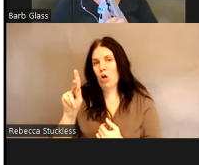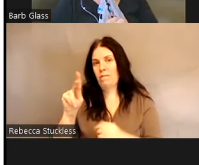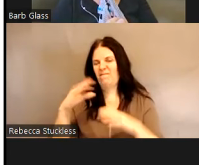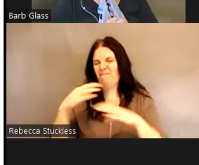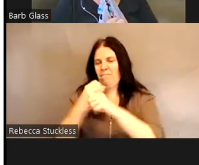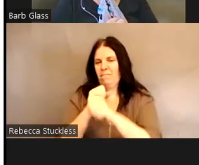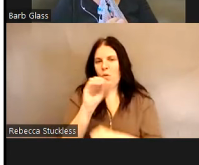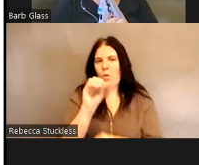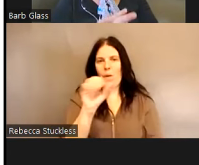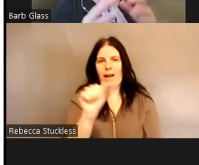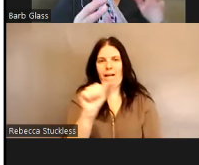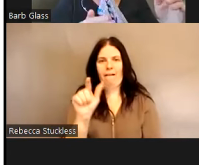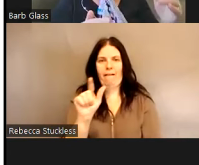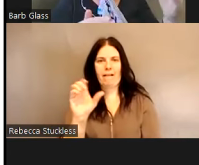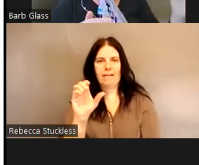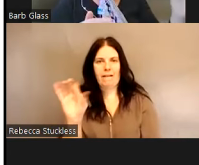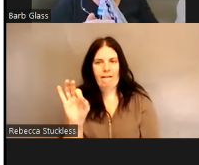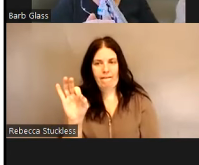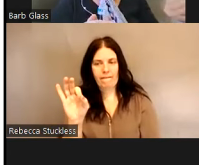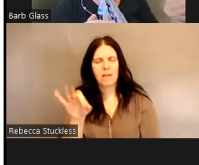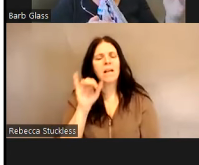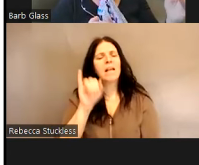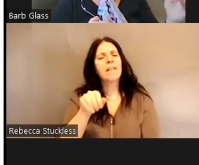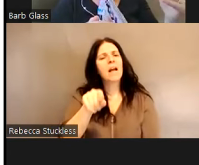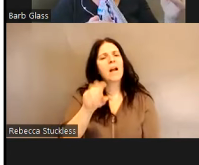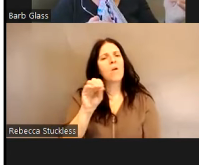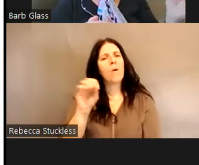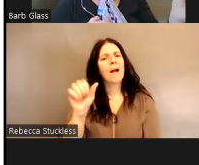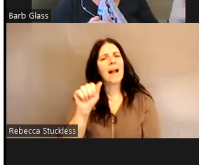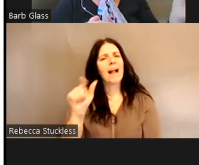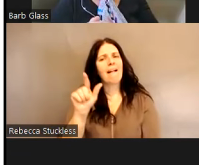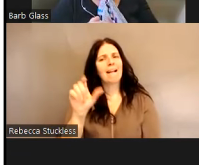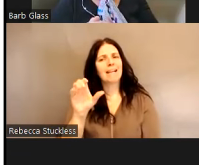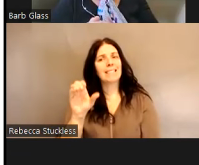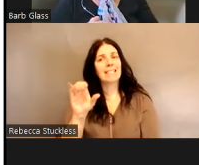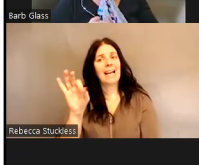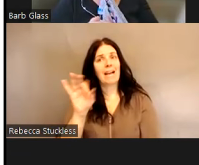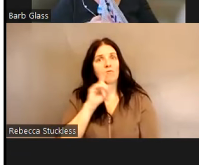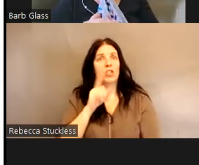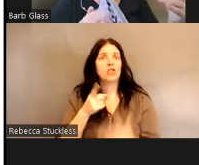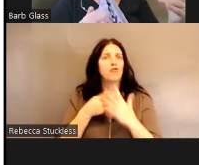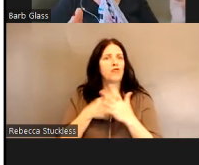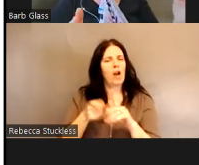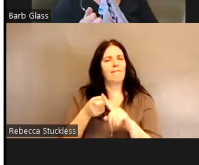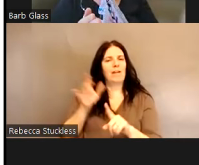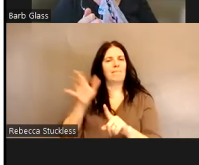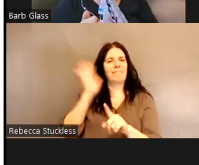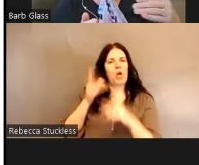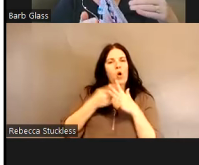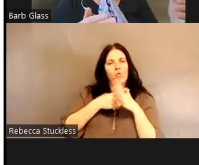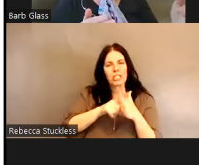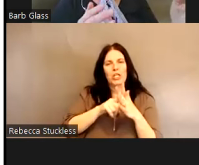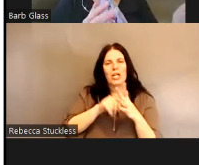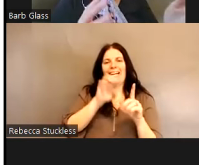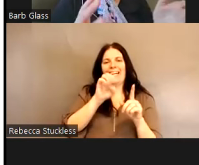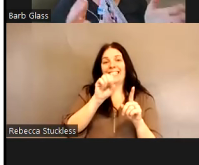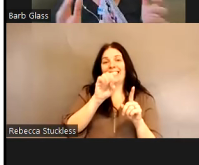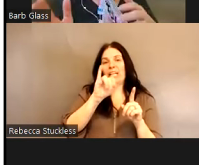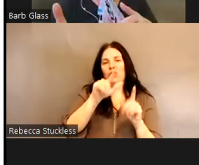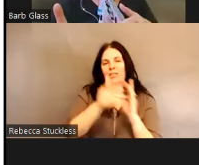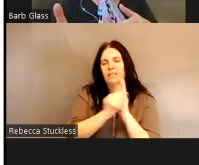And the OALCF was modeled on that original Essential Skills Framework. It's not identical, it's not comparable, but